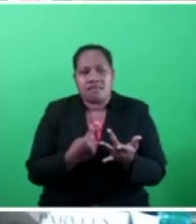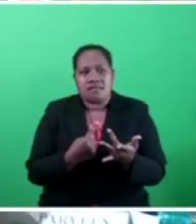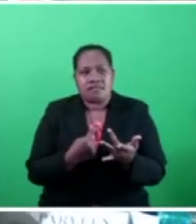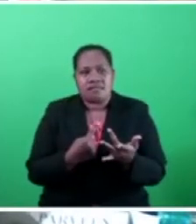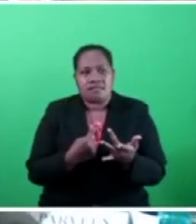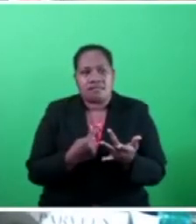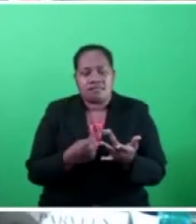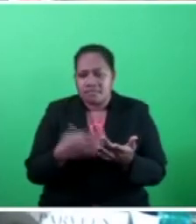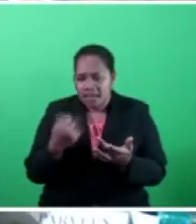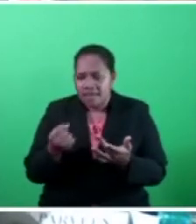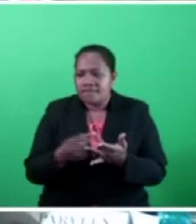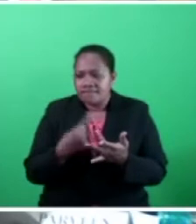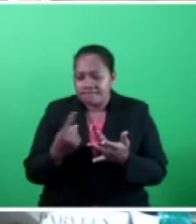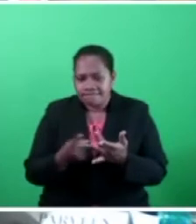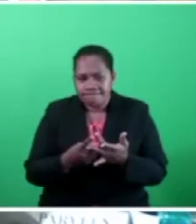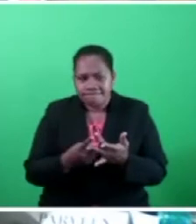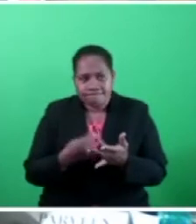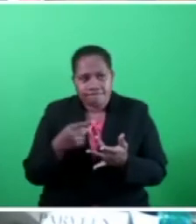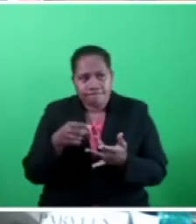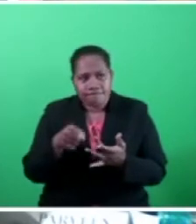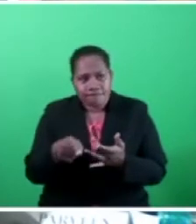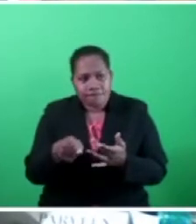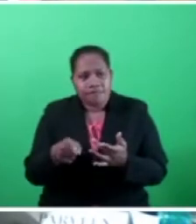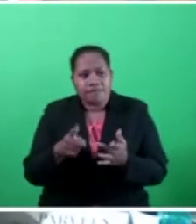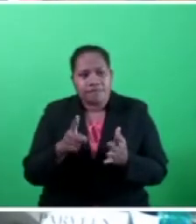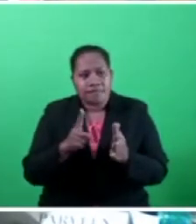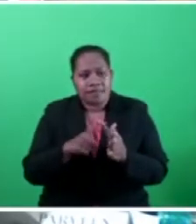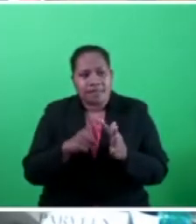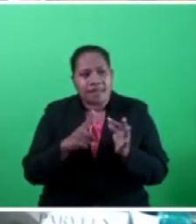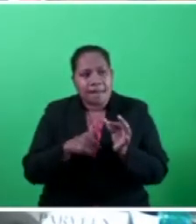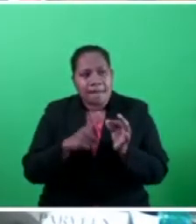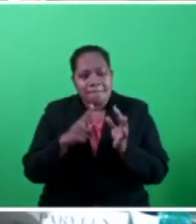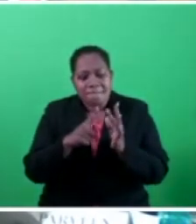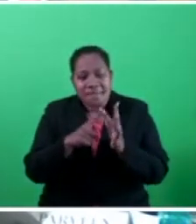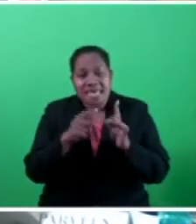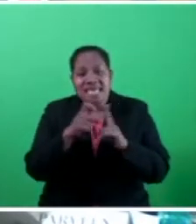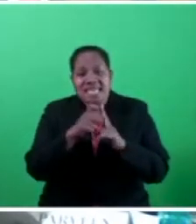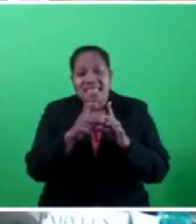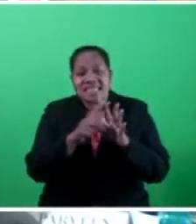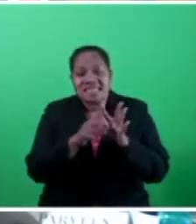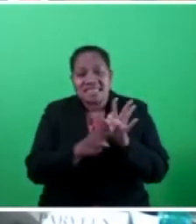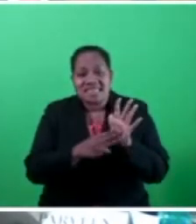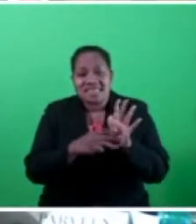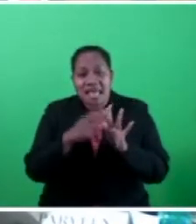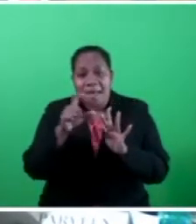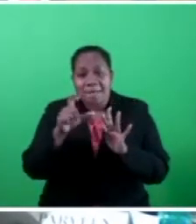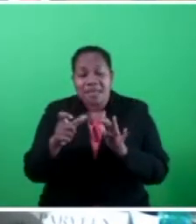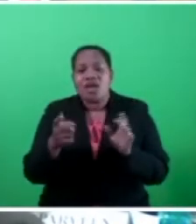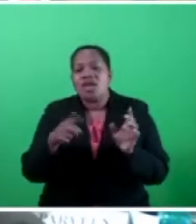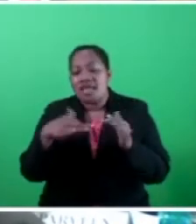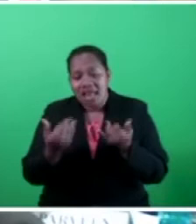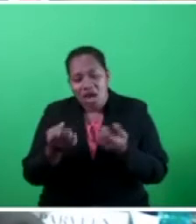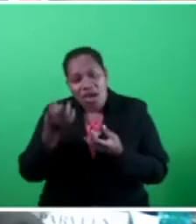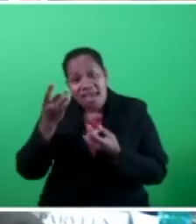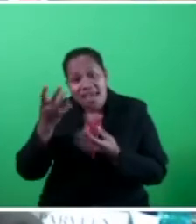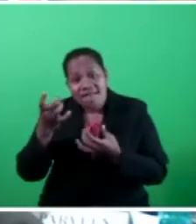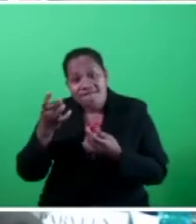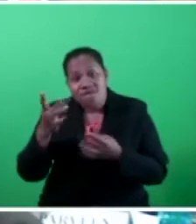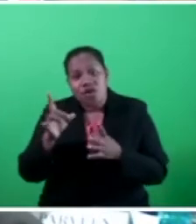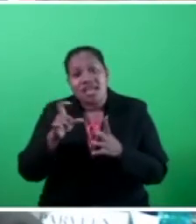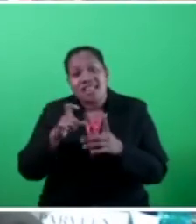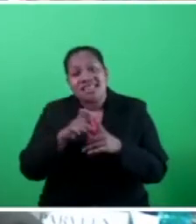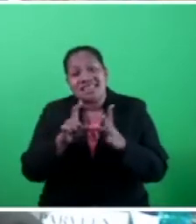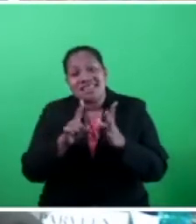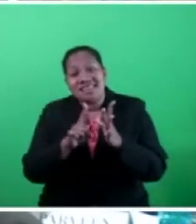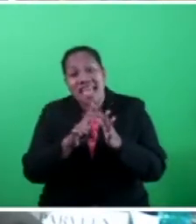that epidemic is called infodemic, which is the epidemic of misinformation, and you call it